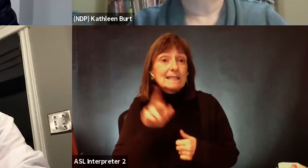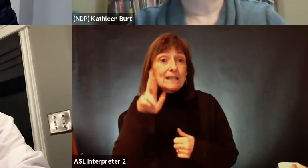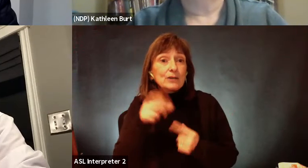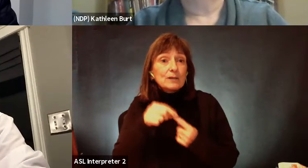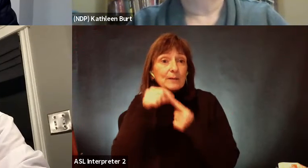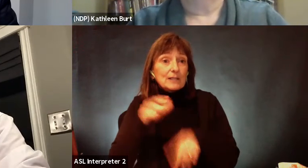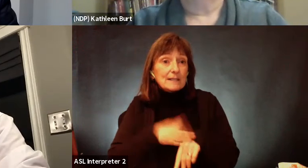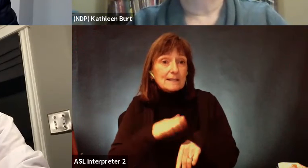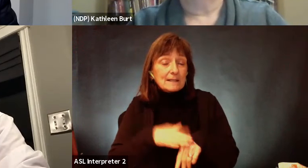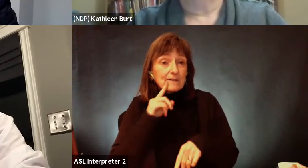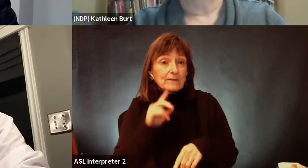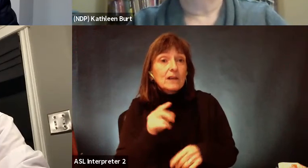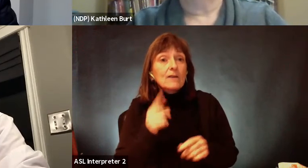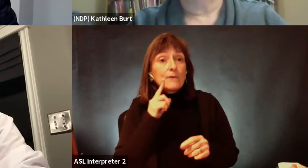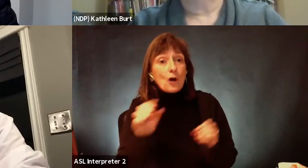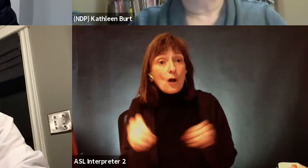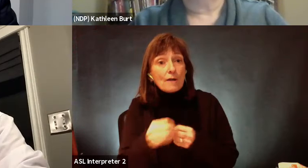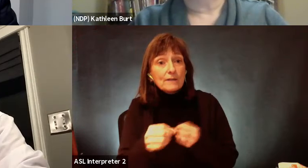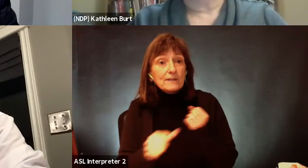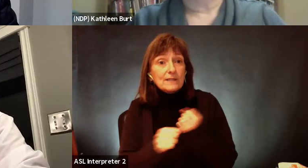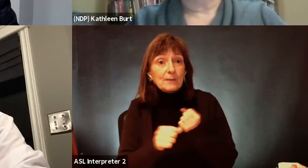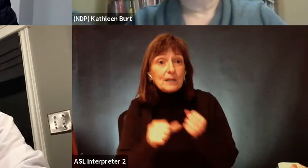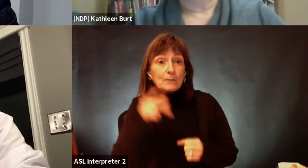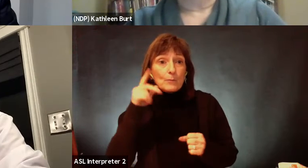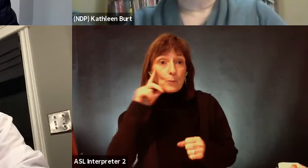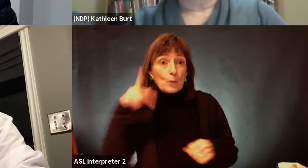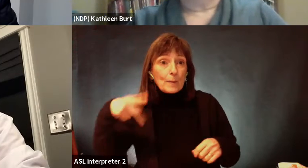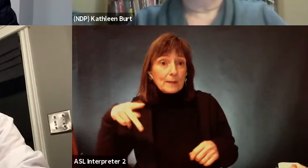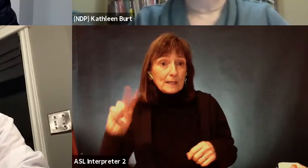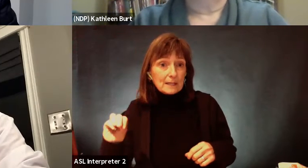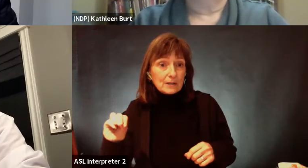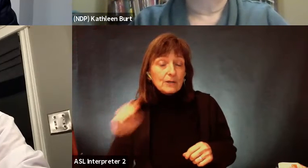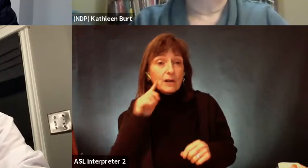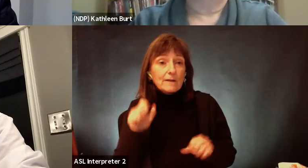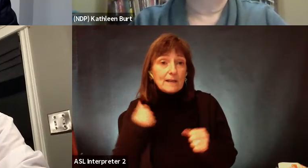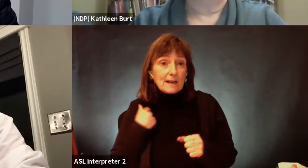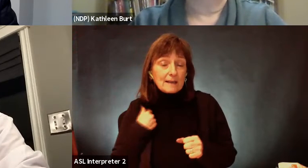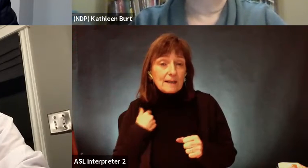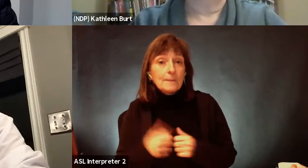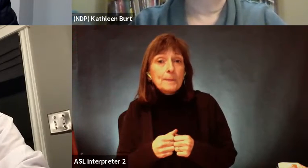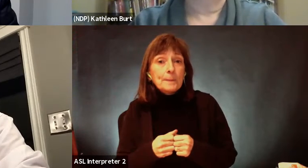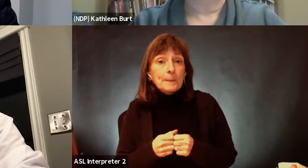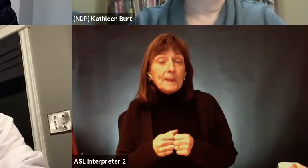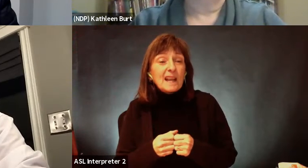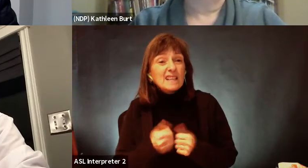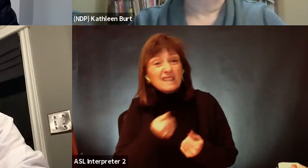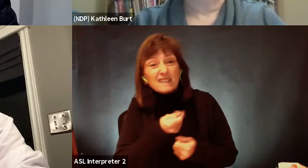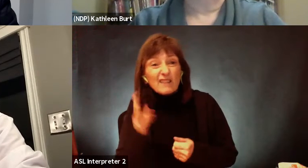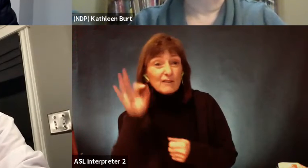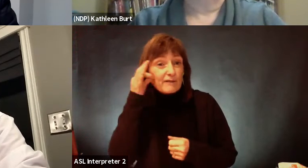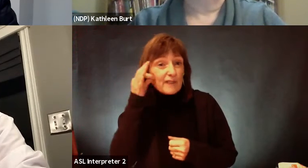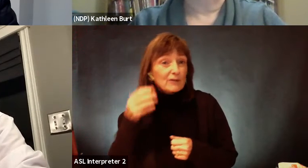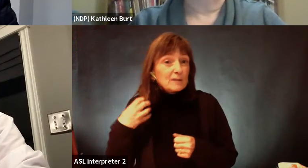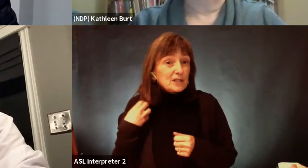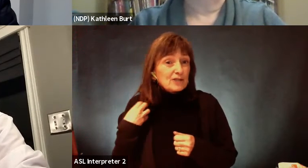the Office of the Deputy Prime Minister of Canada, and I am responsible for coordinating dealings among various federal ministers' offices